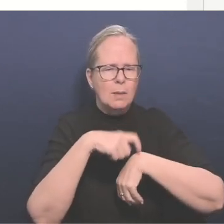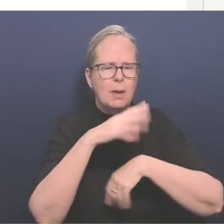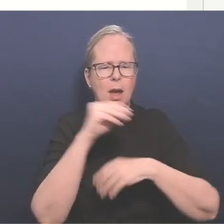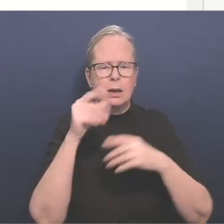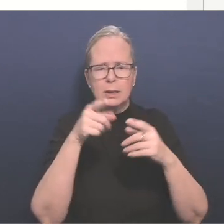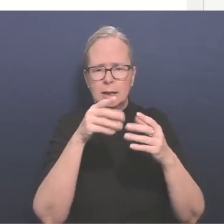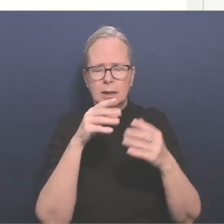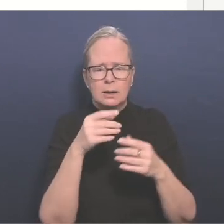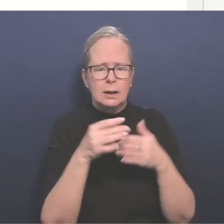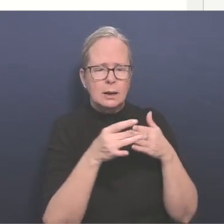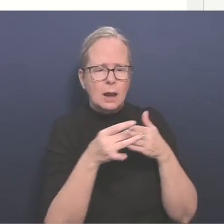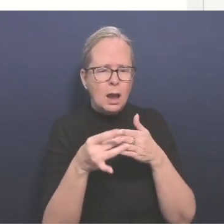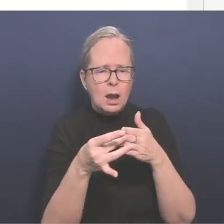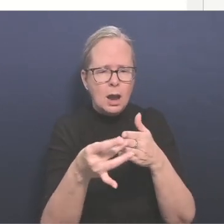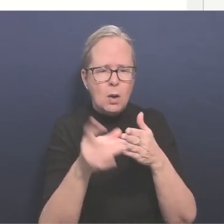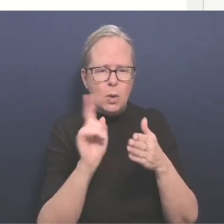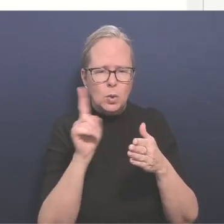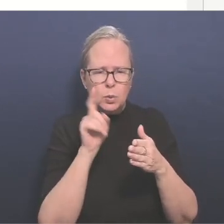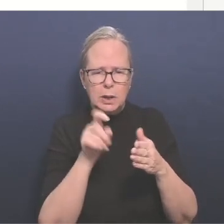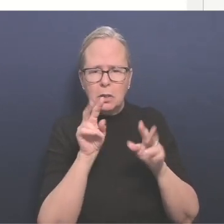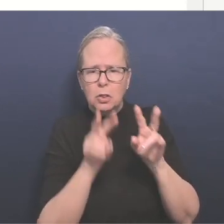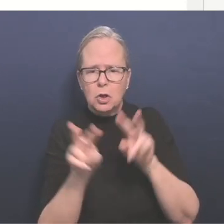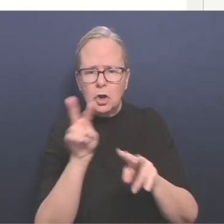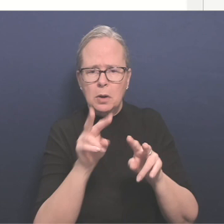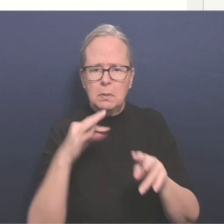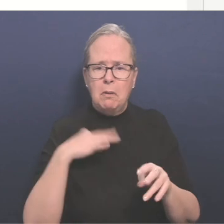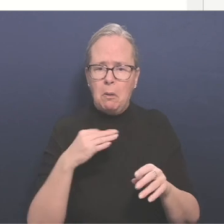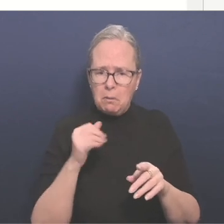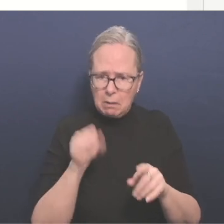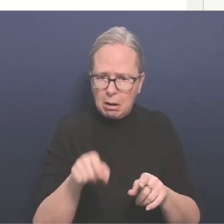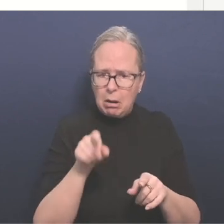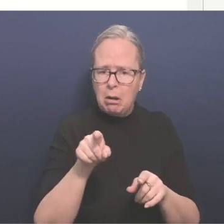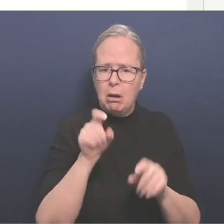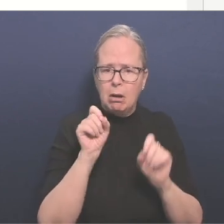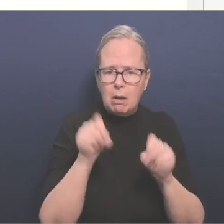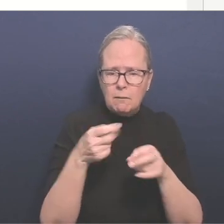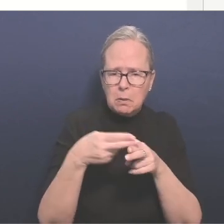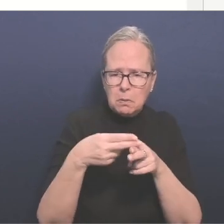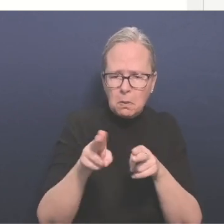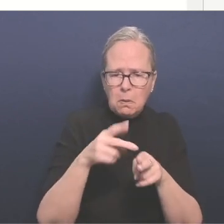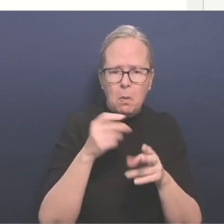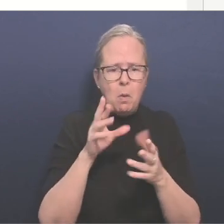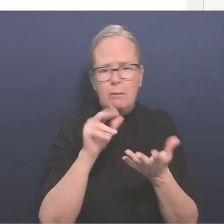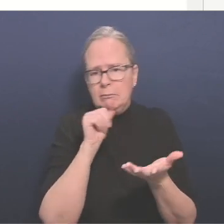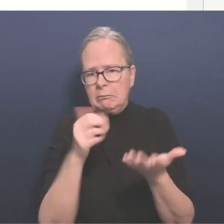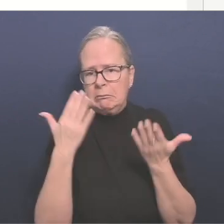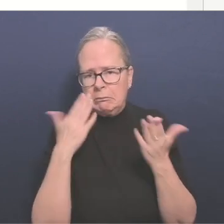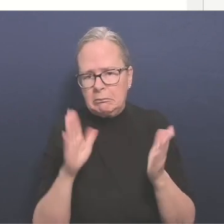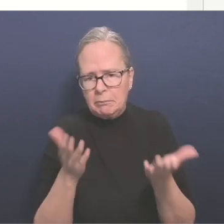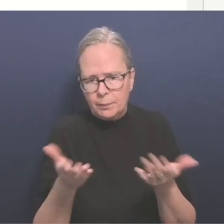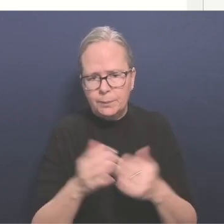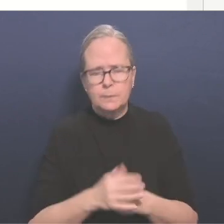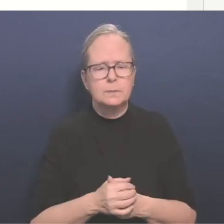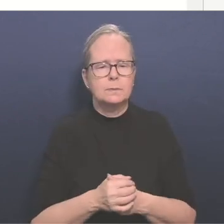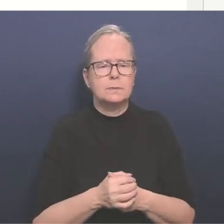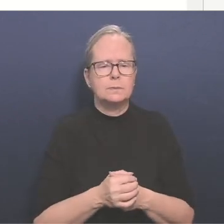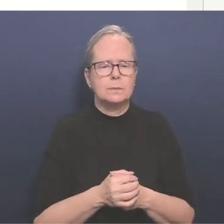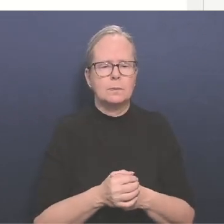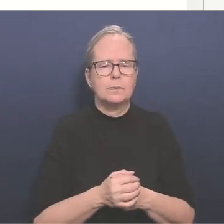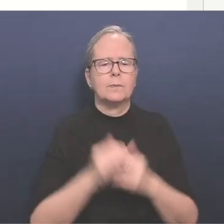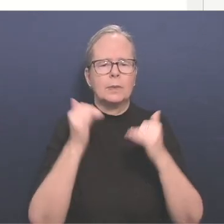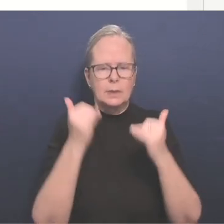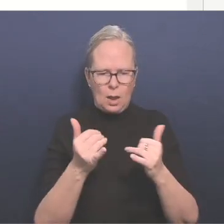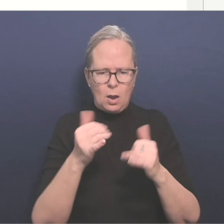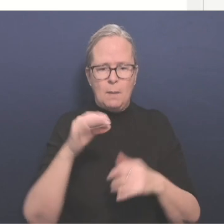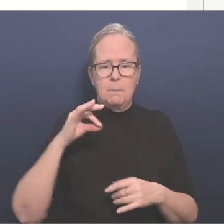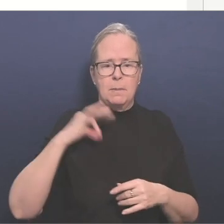Jobs Ontario. This link, if you click on it, it takes you direct to the government site where you will be able to apply